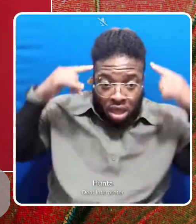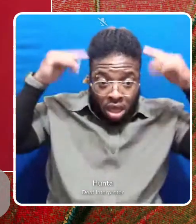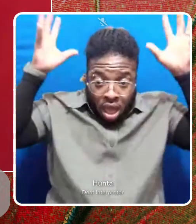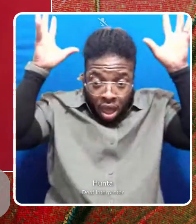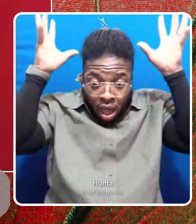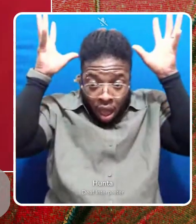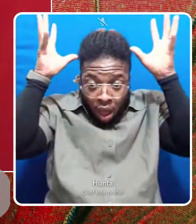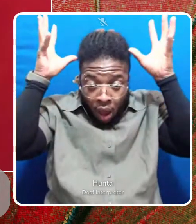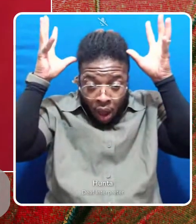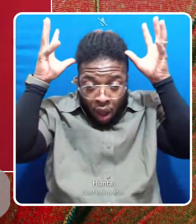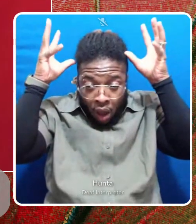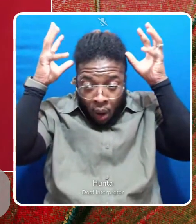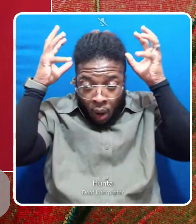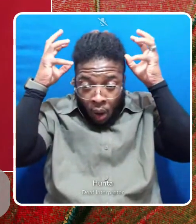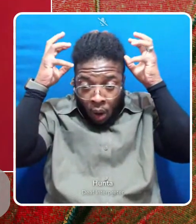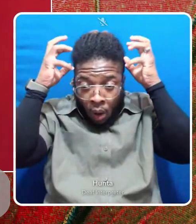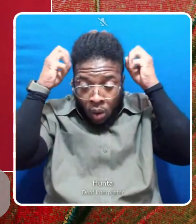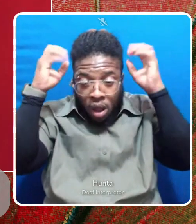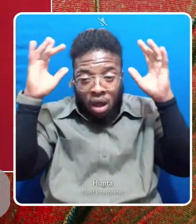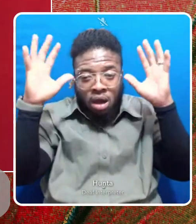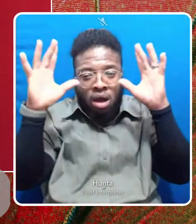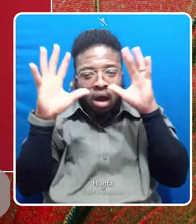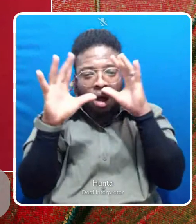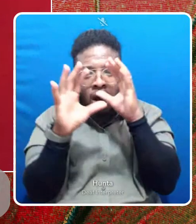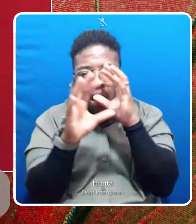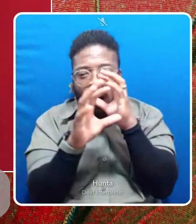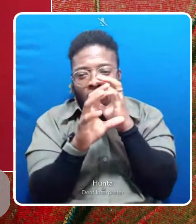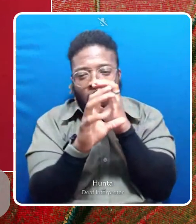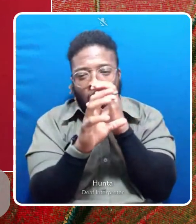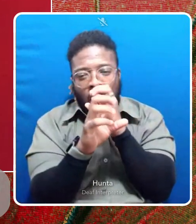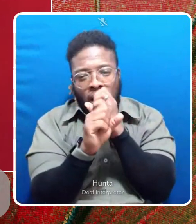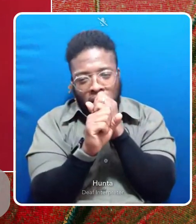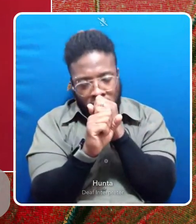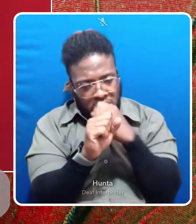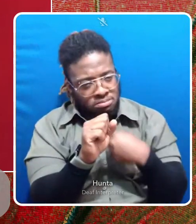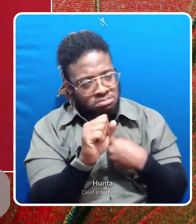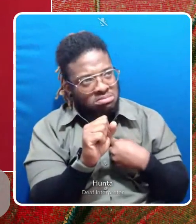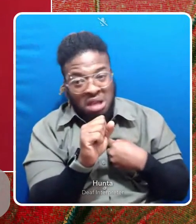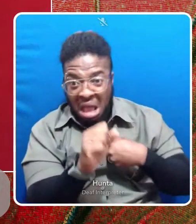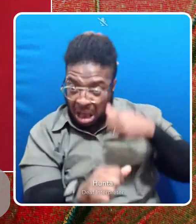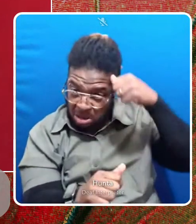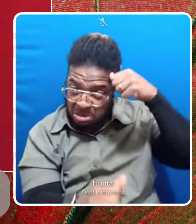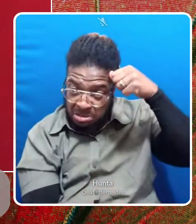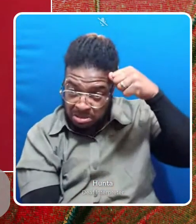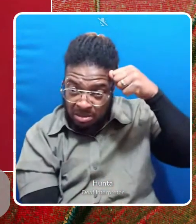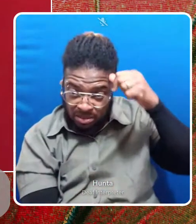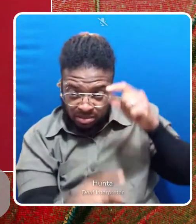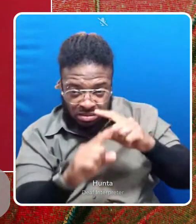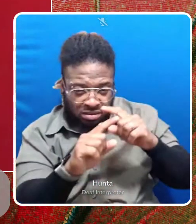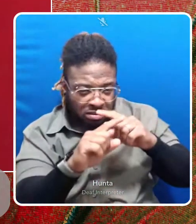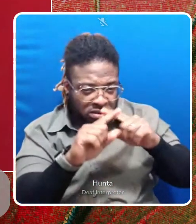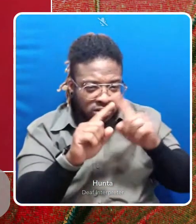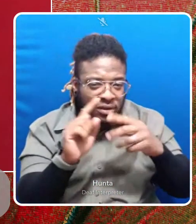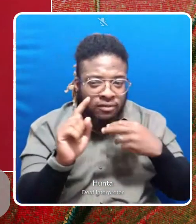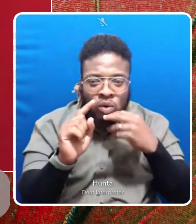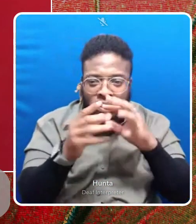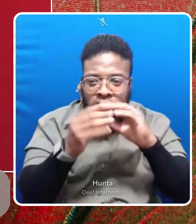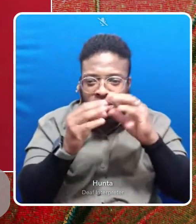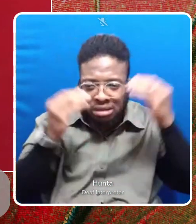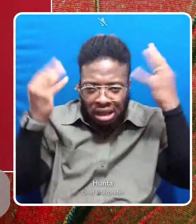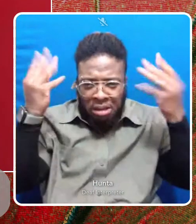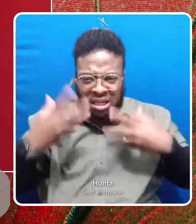I remember the voices telling me that I was nothing. I don't remember when the